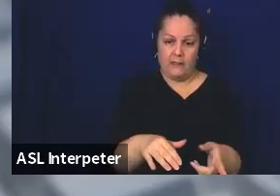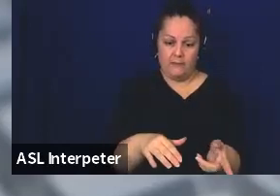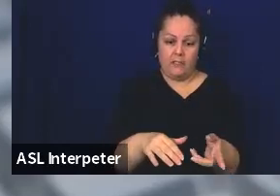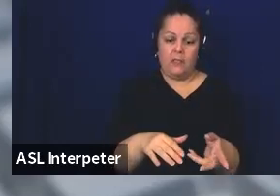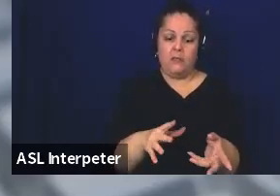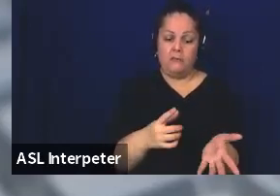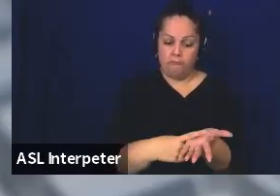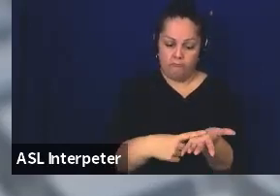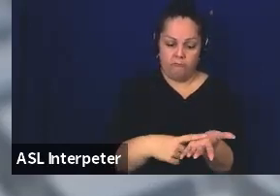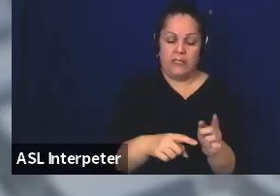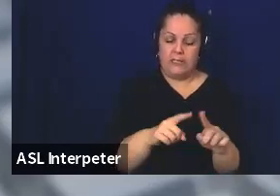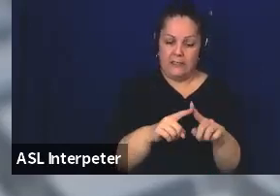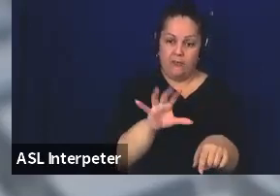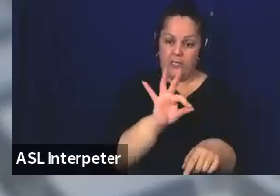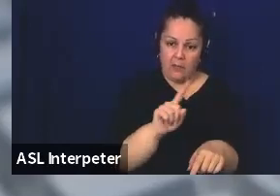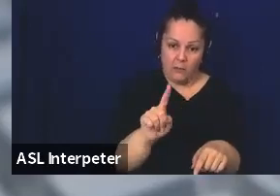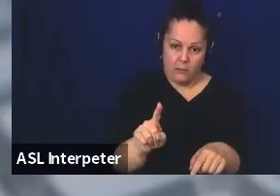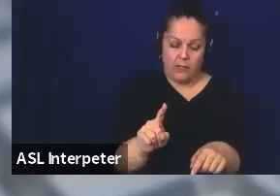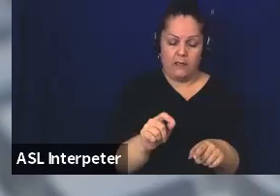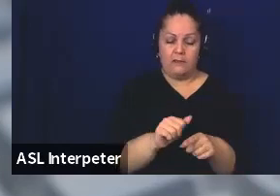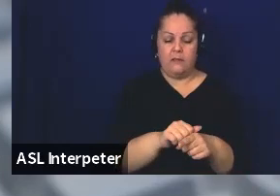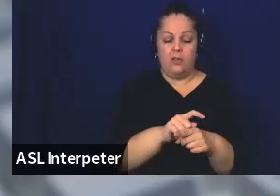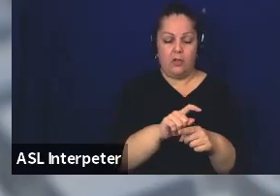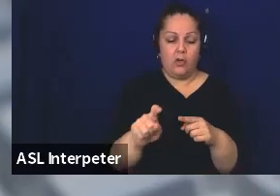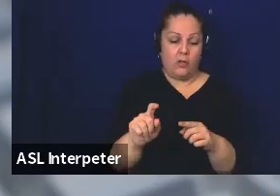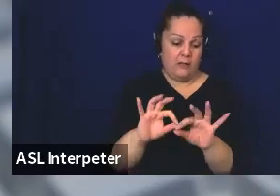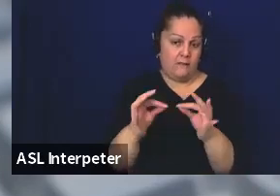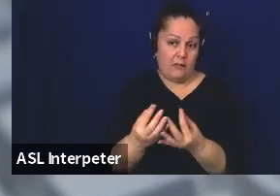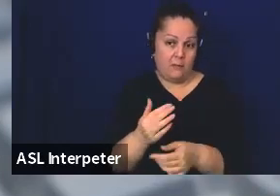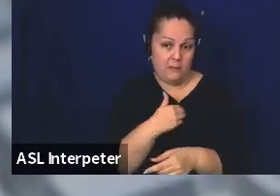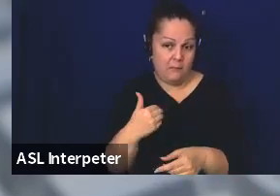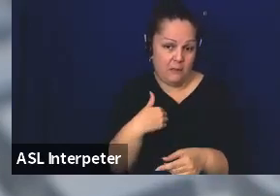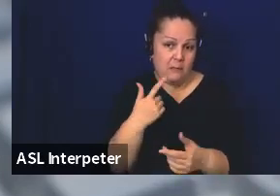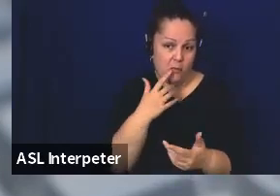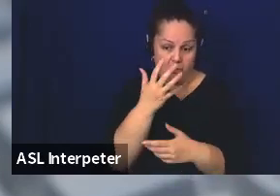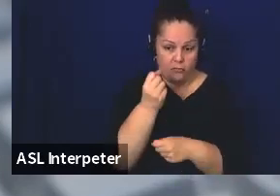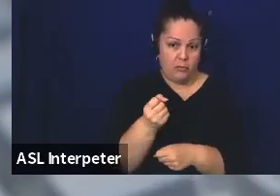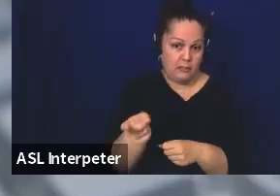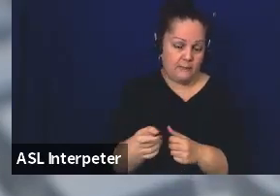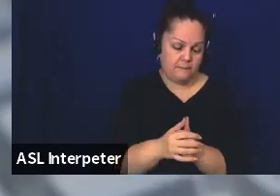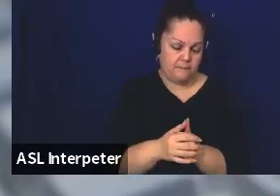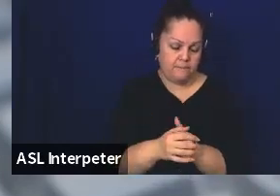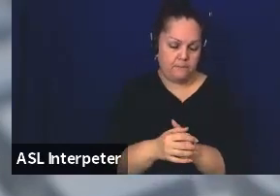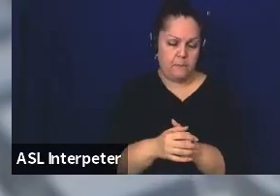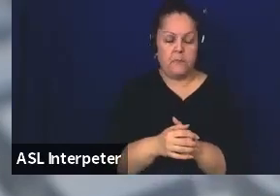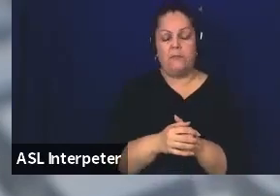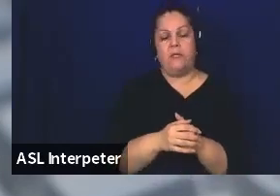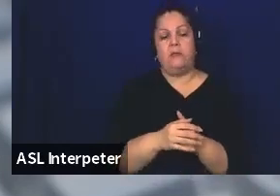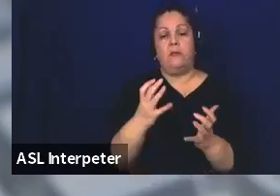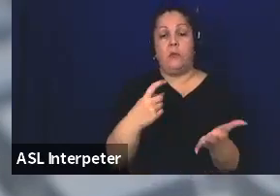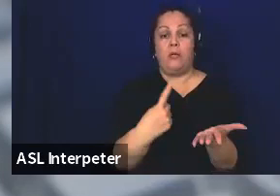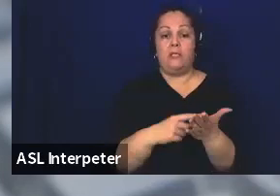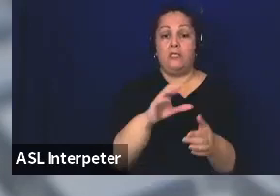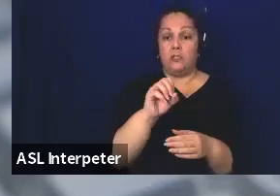the difference between 911 and calling a relative who might be trusted. We want to discuss